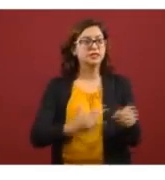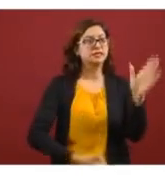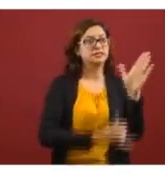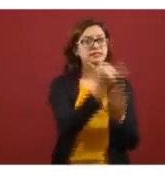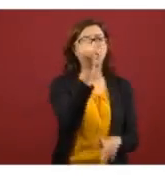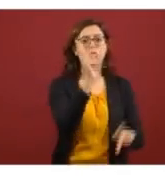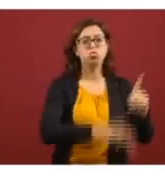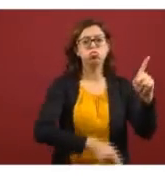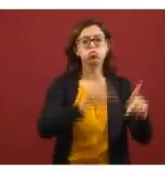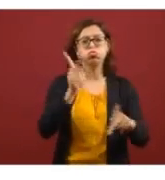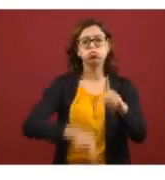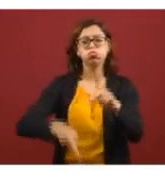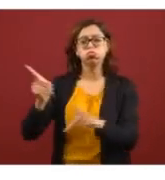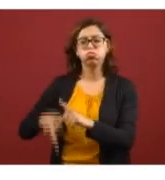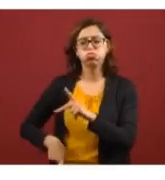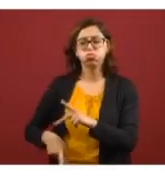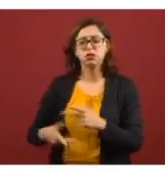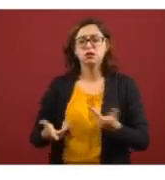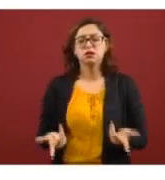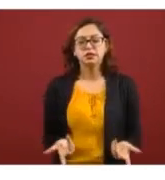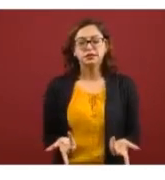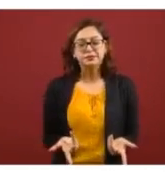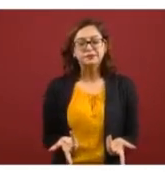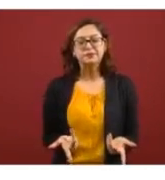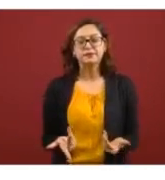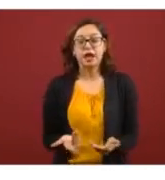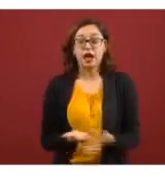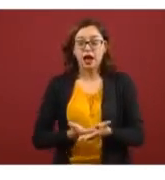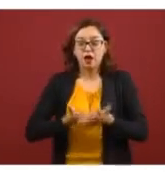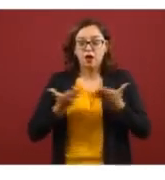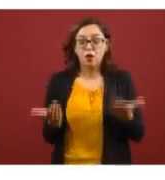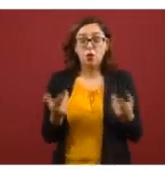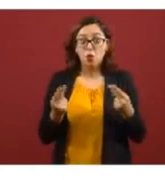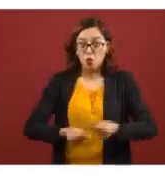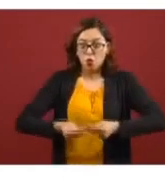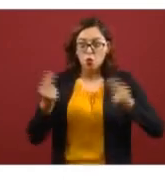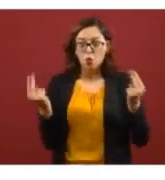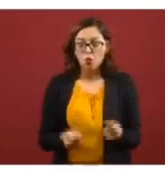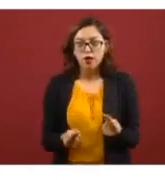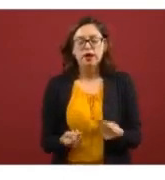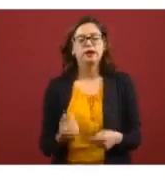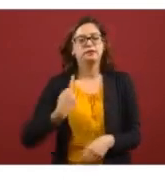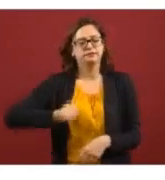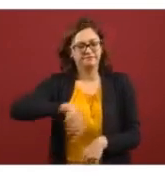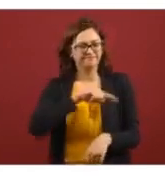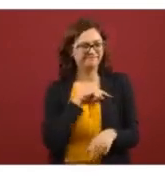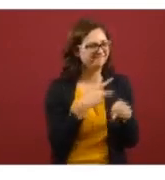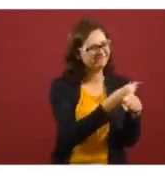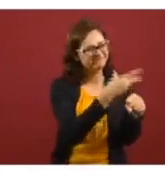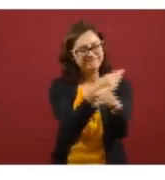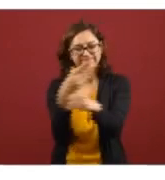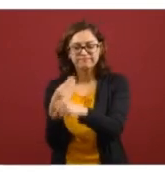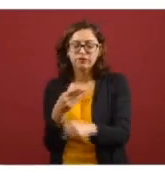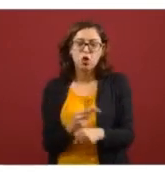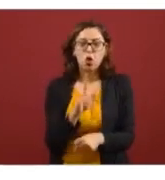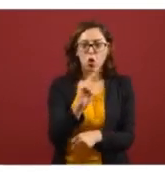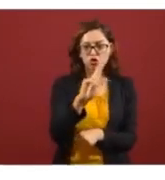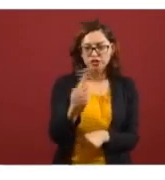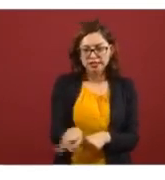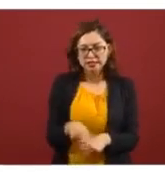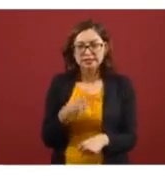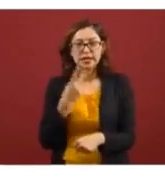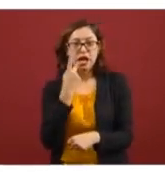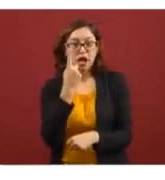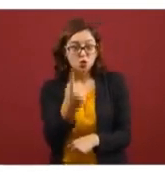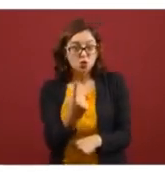Dada la necesidad que tiene el país, hemos trabajado en 81 obras ya concluidas. So they've worked